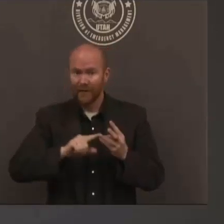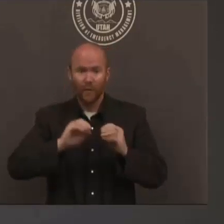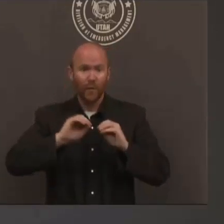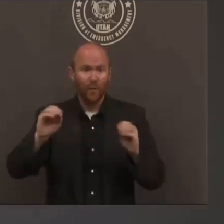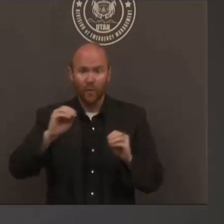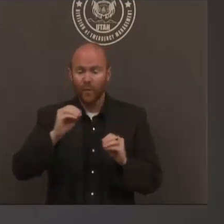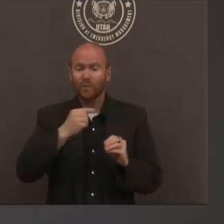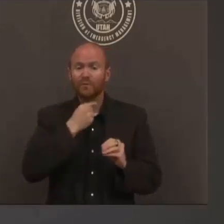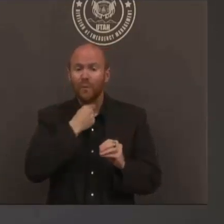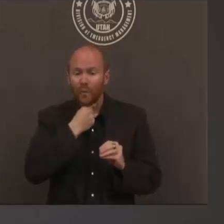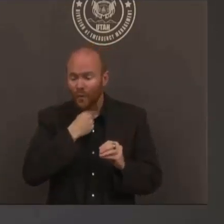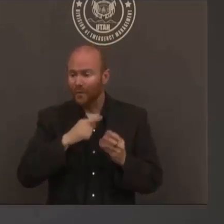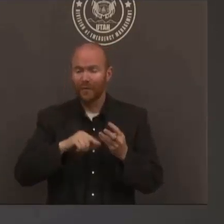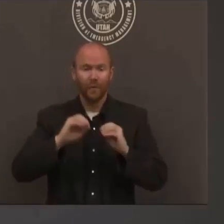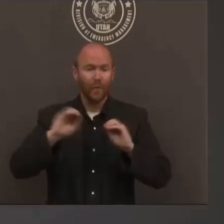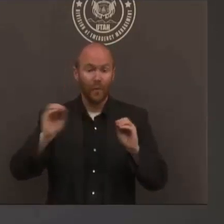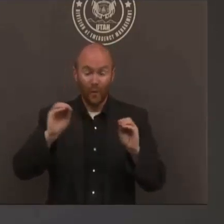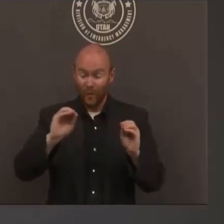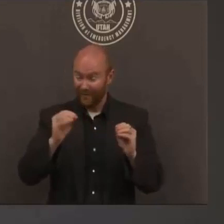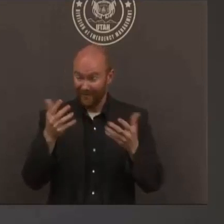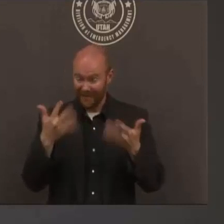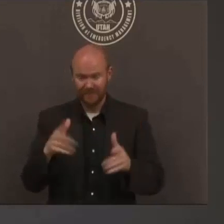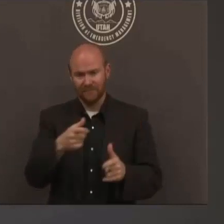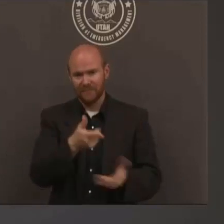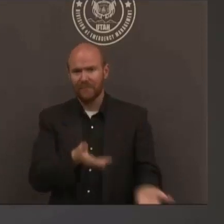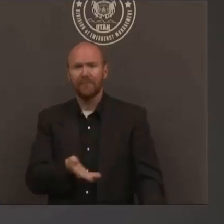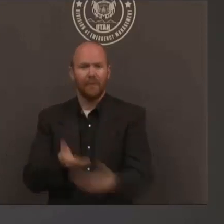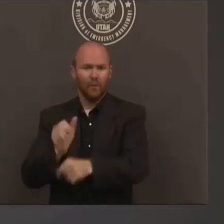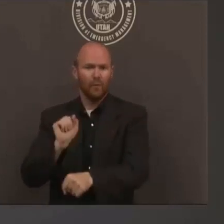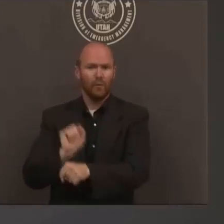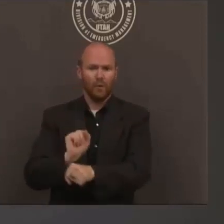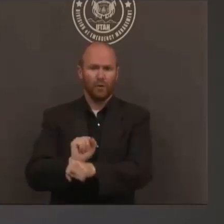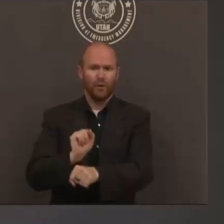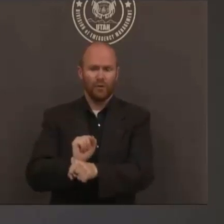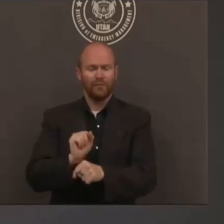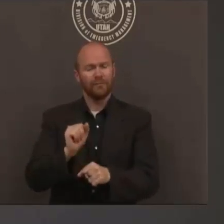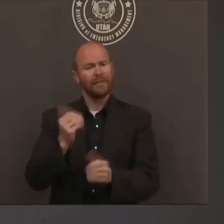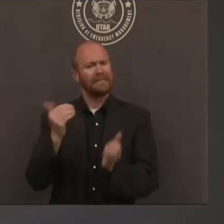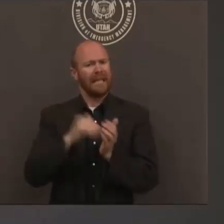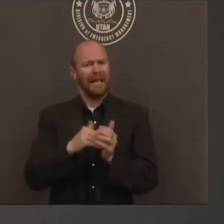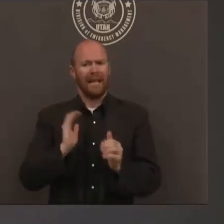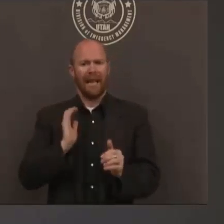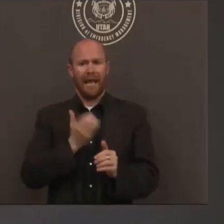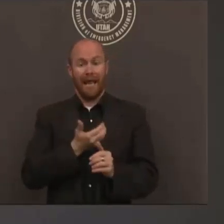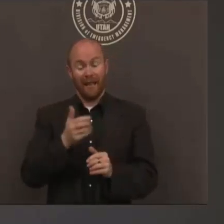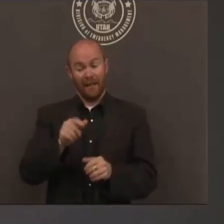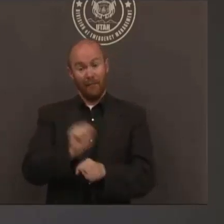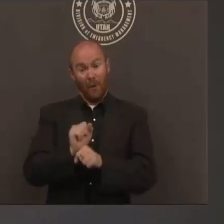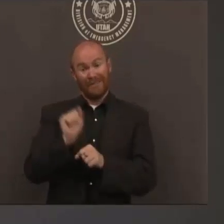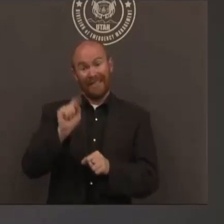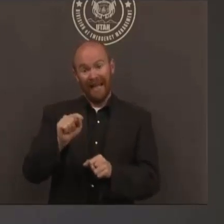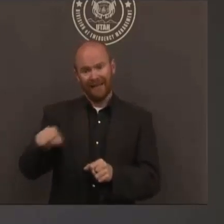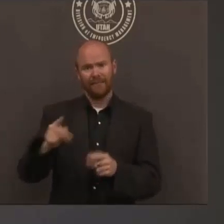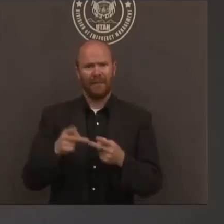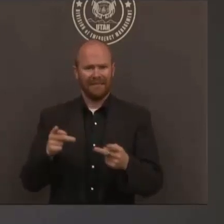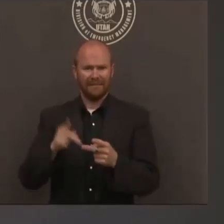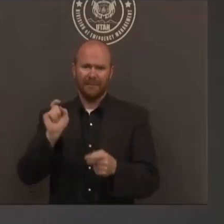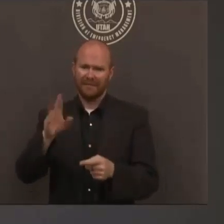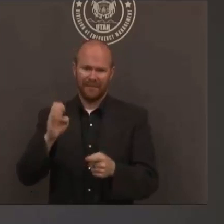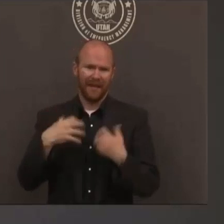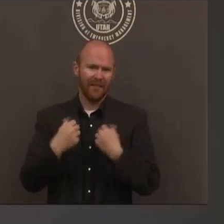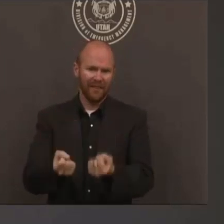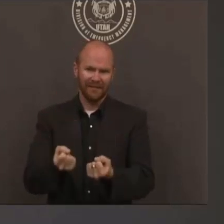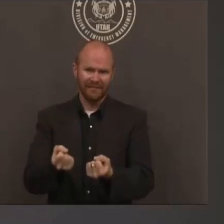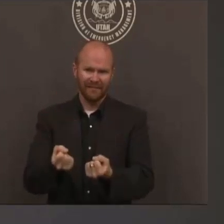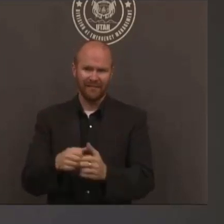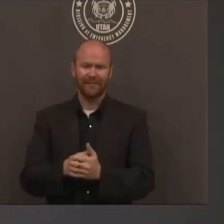symptoms, so that they can be screened and make sure that the employees that work there to service the customers are in fact healthy. It